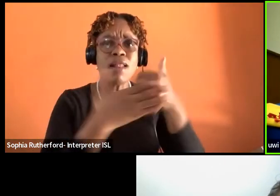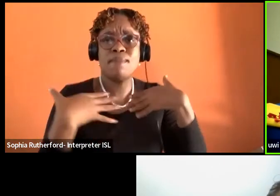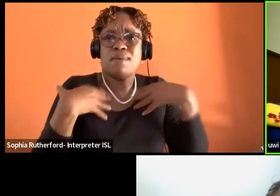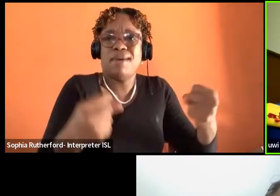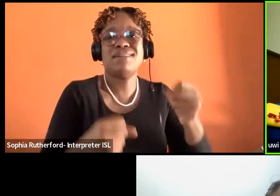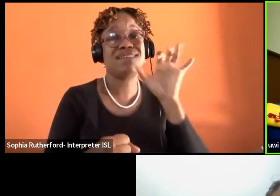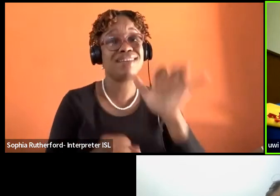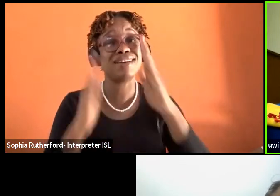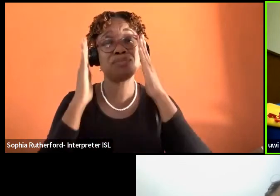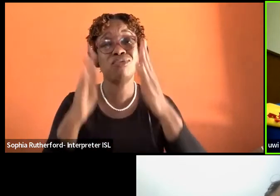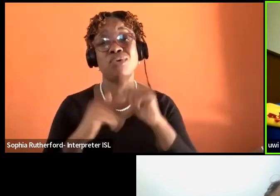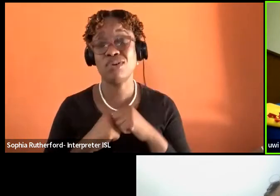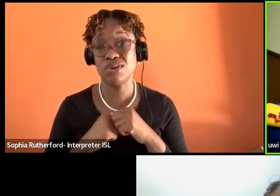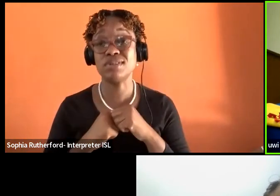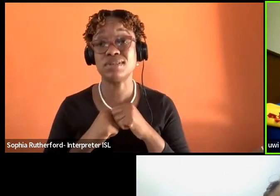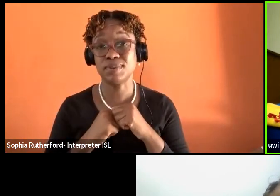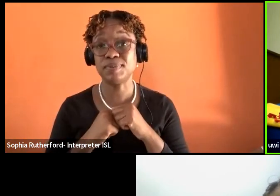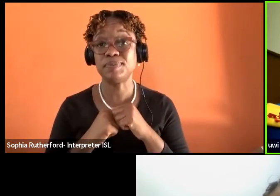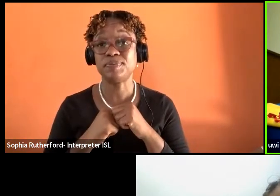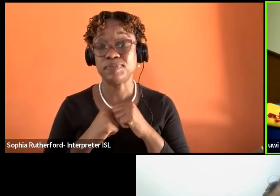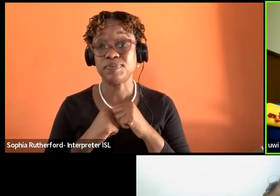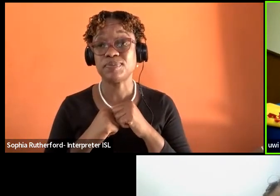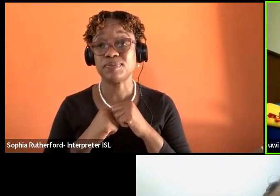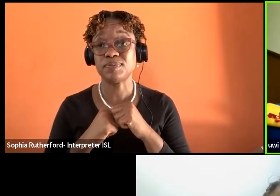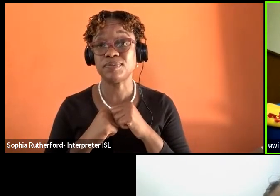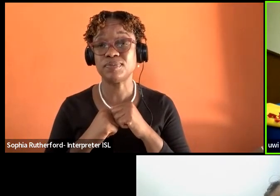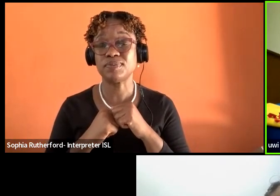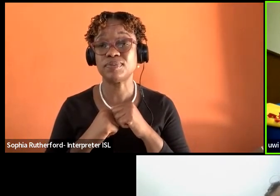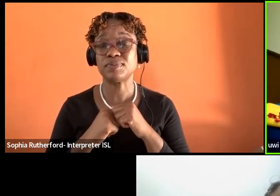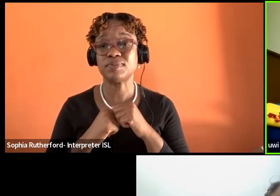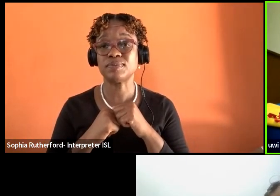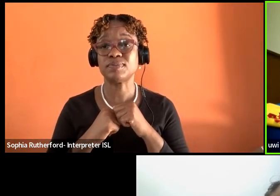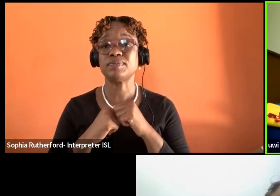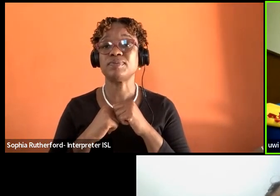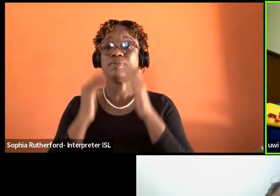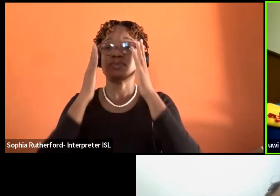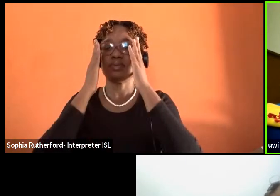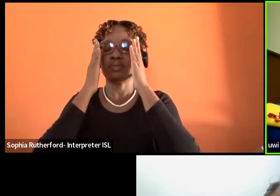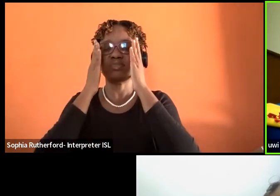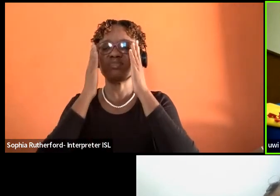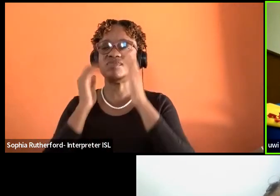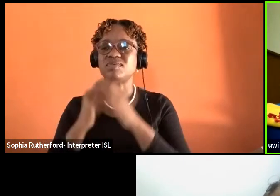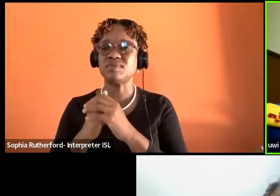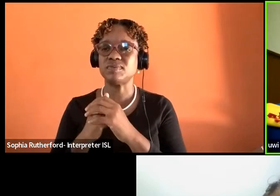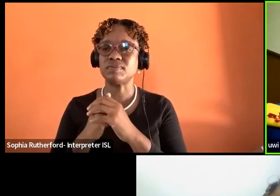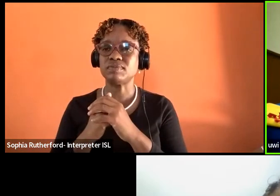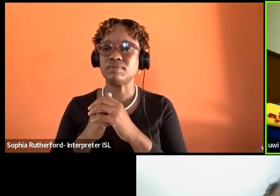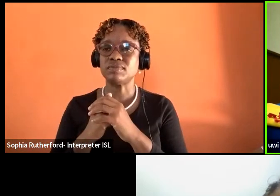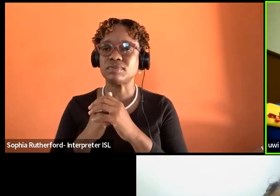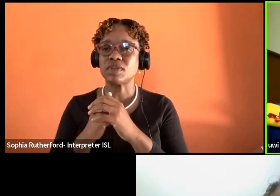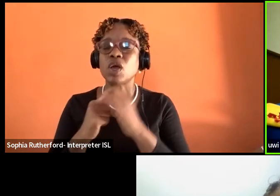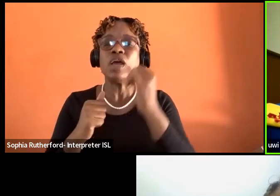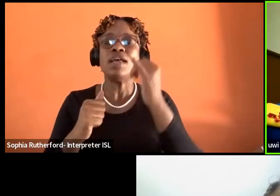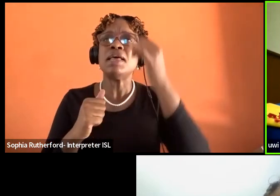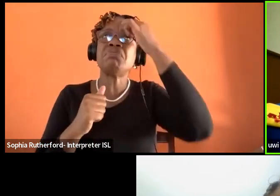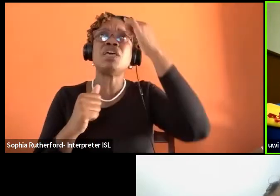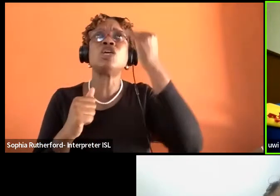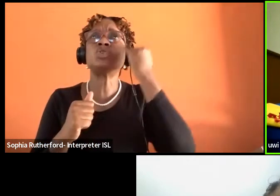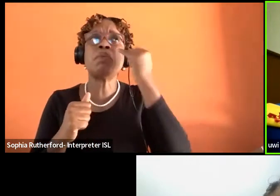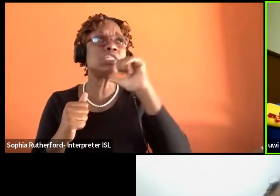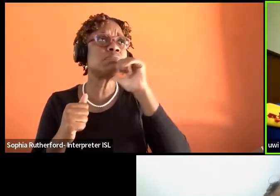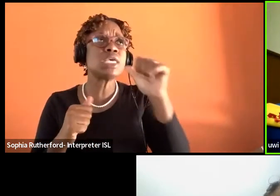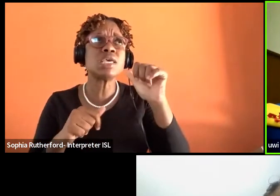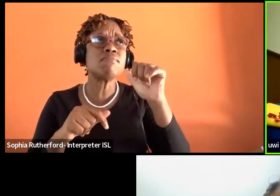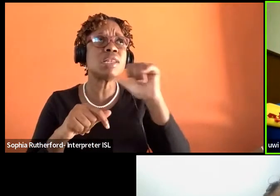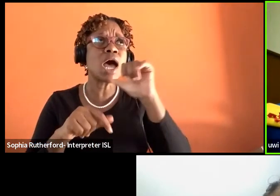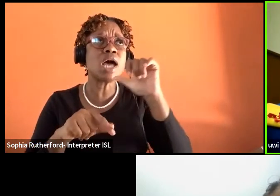disease that is impacting on the person with disability. And if they don't cure the disease, I mean,